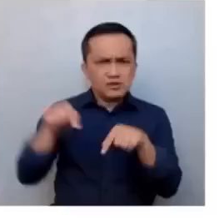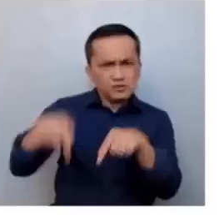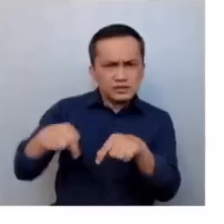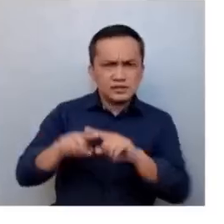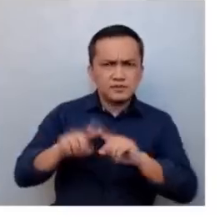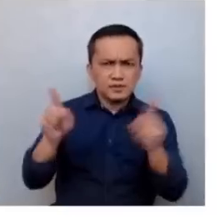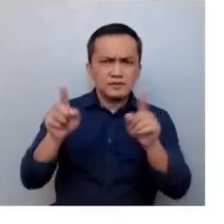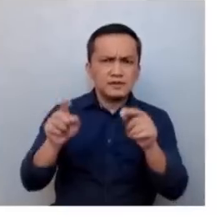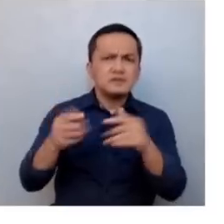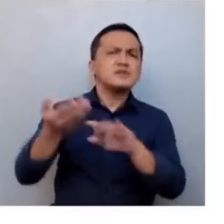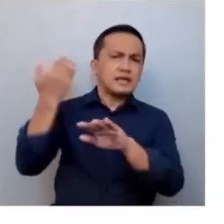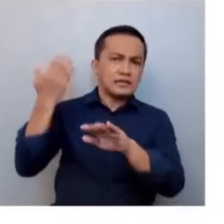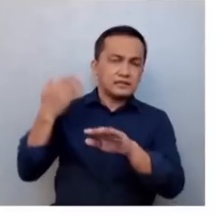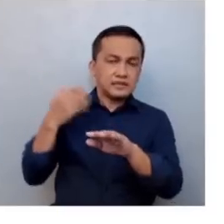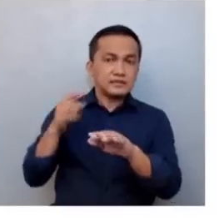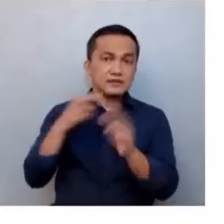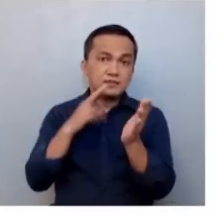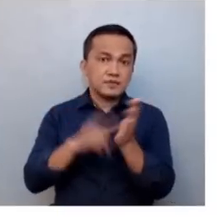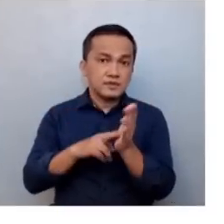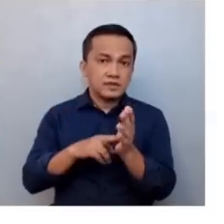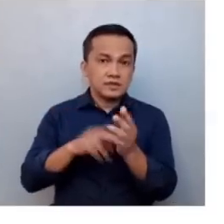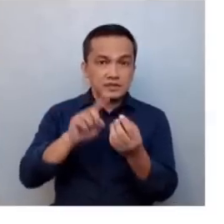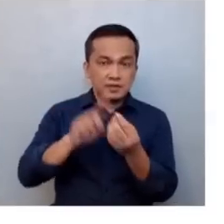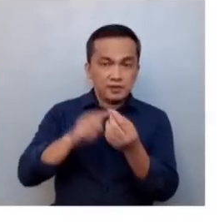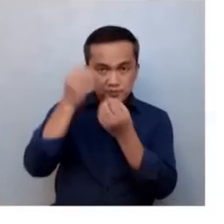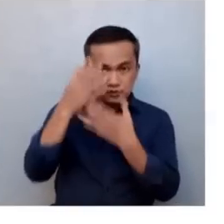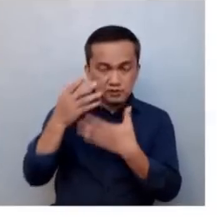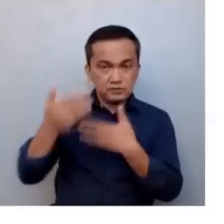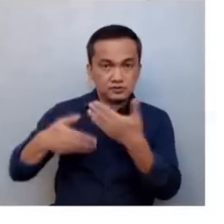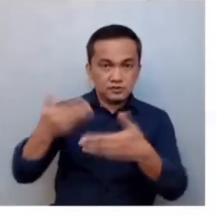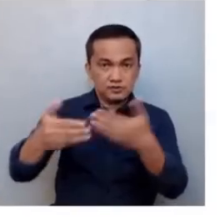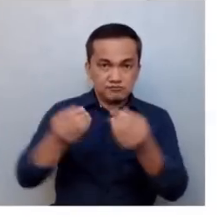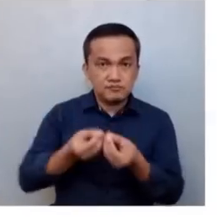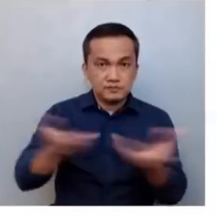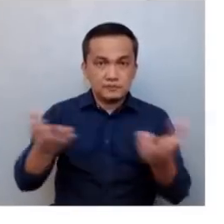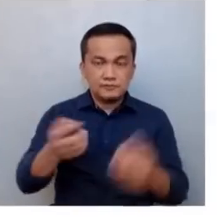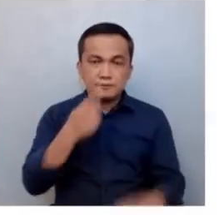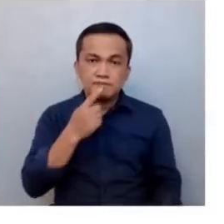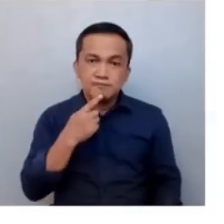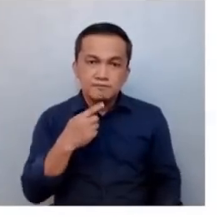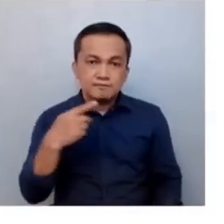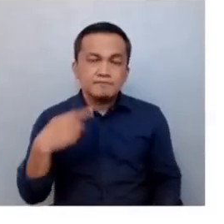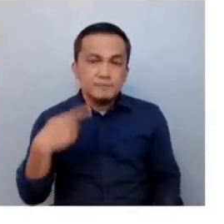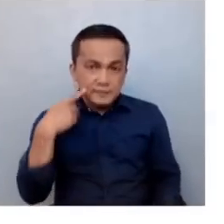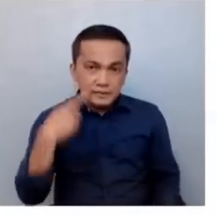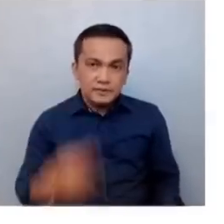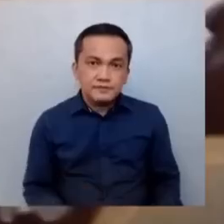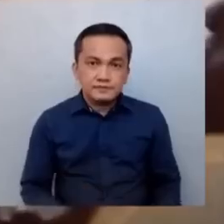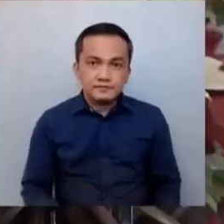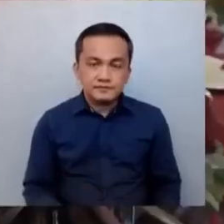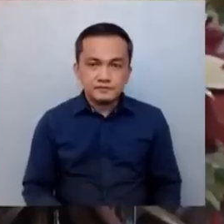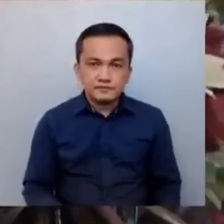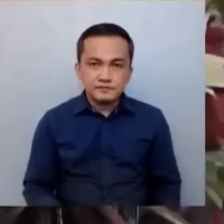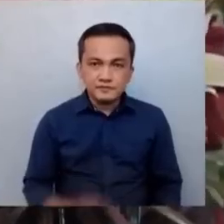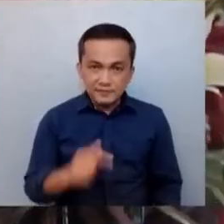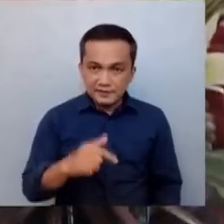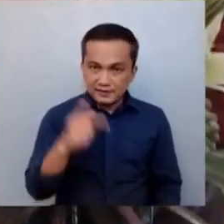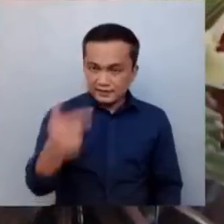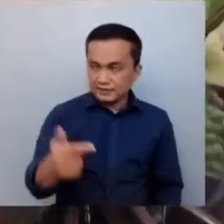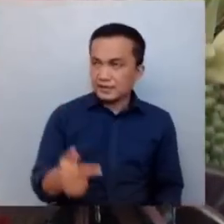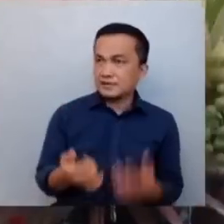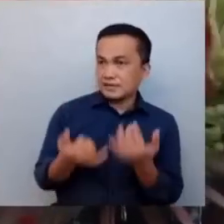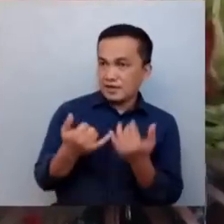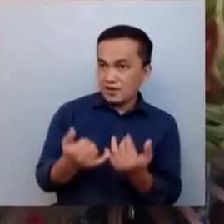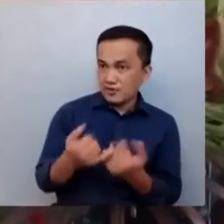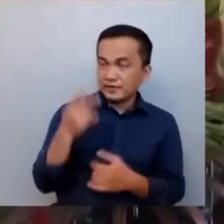the others that you've covered in terms of information dissemination? Pia. Right now, Carmina, we're still in a transition, and that's